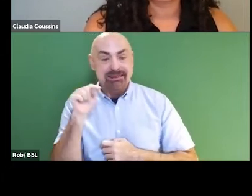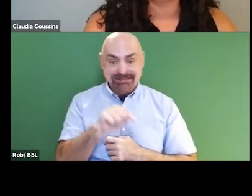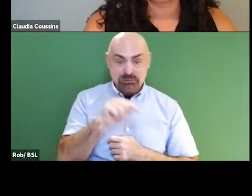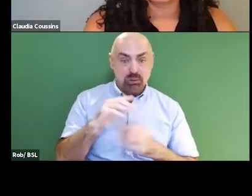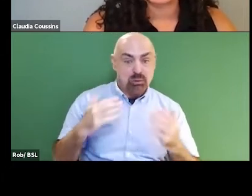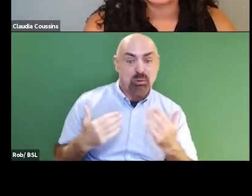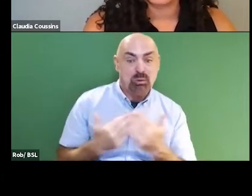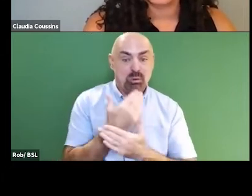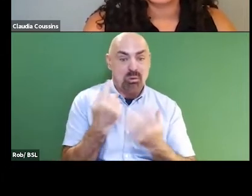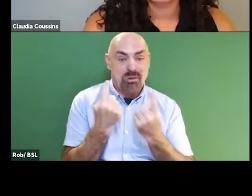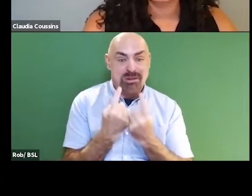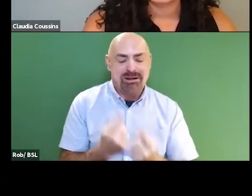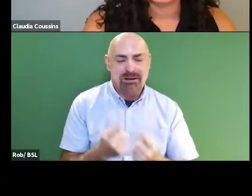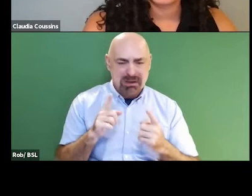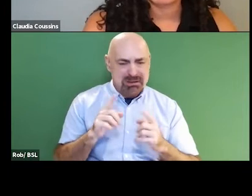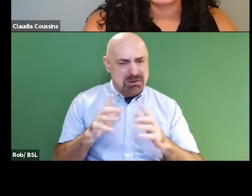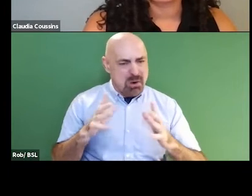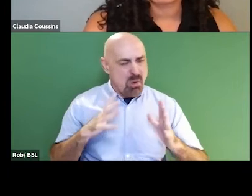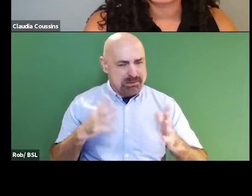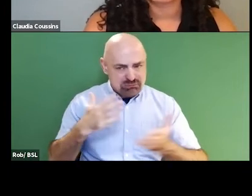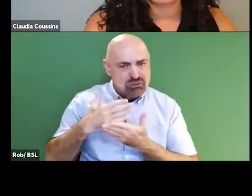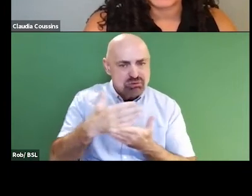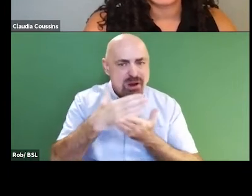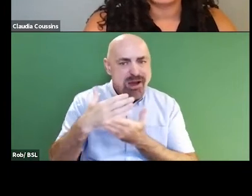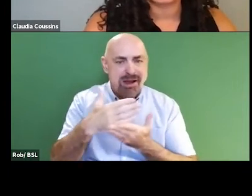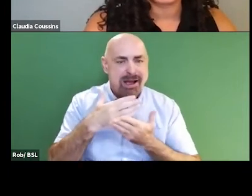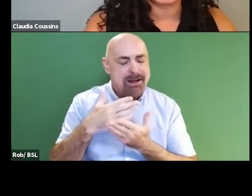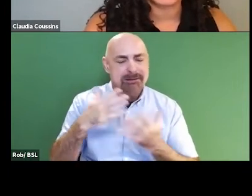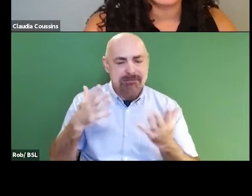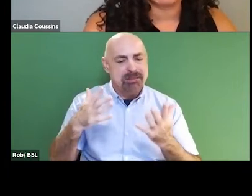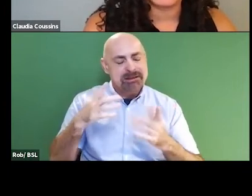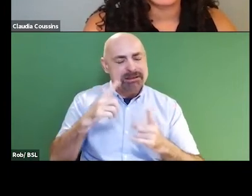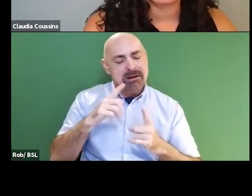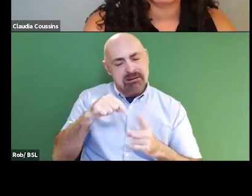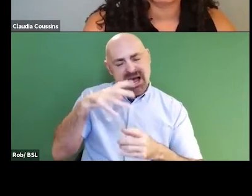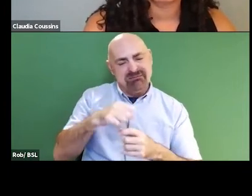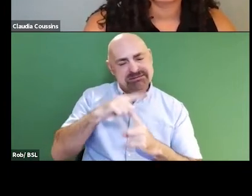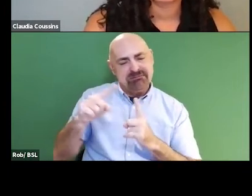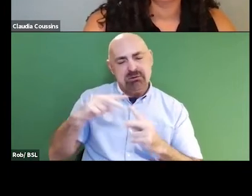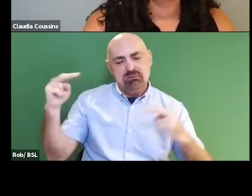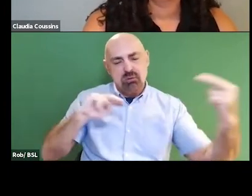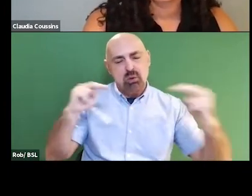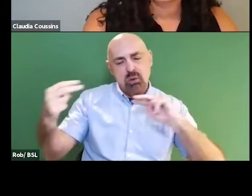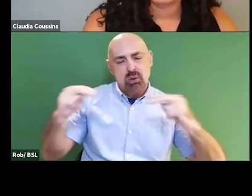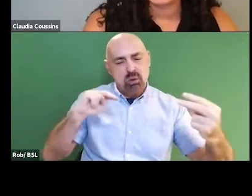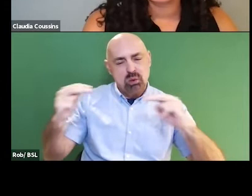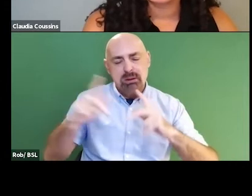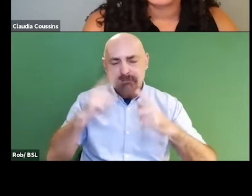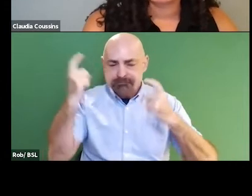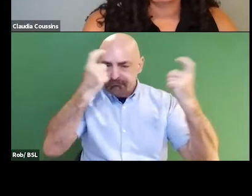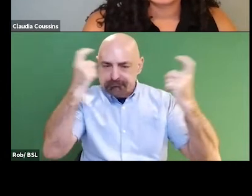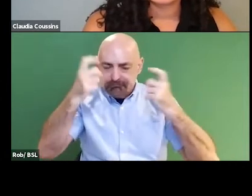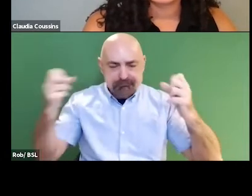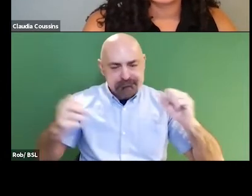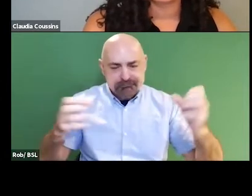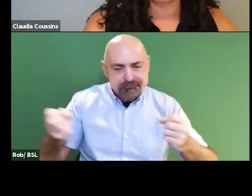we can start as we mean to go on and incorporate a range of perspectives into its development. The pilot